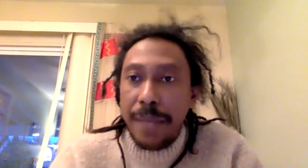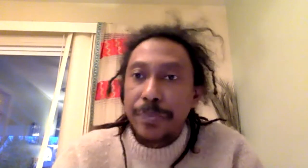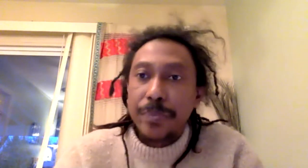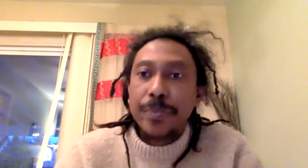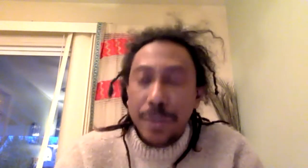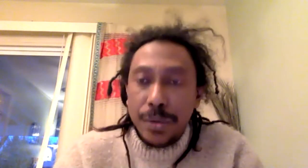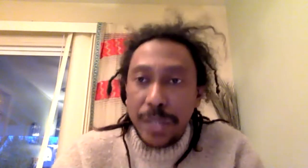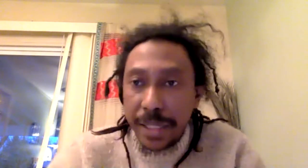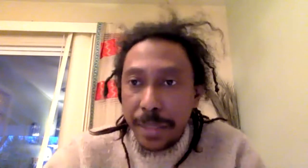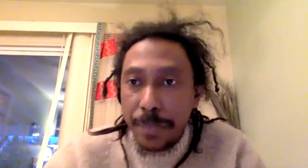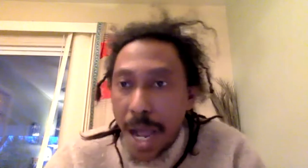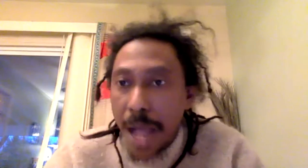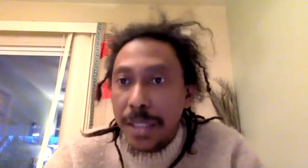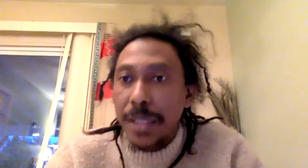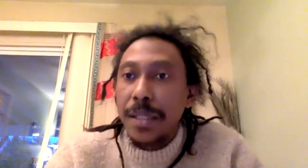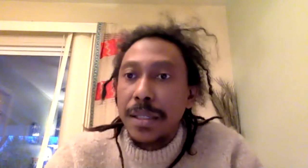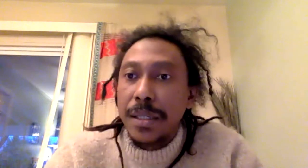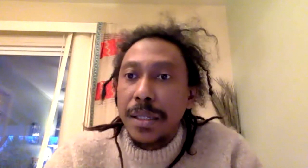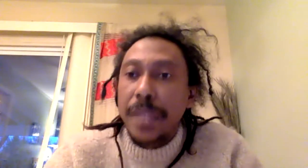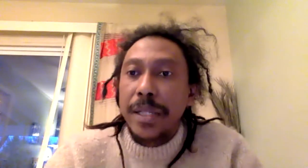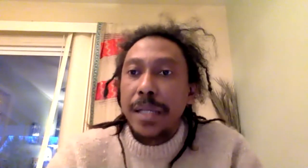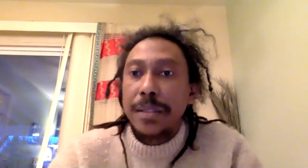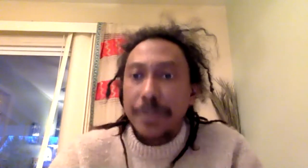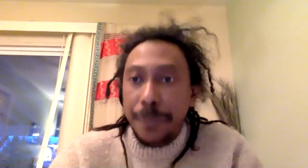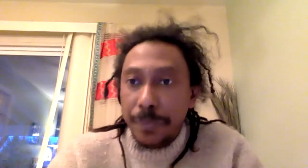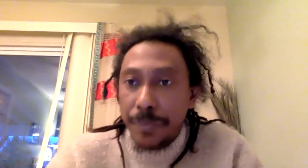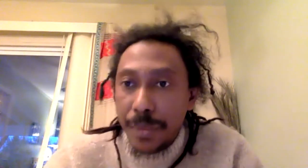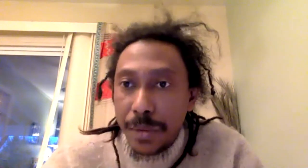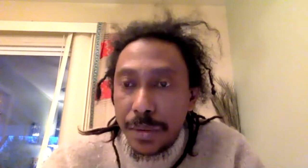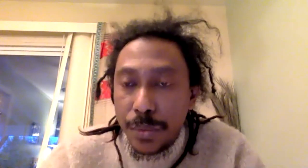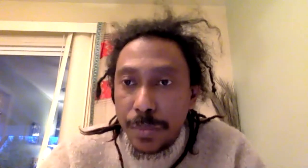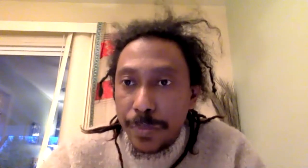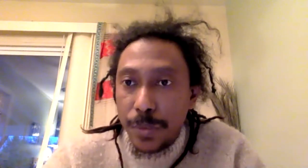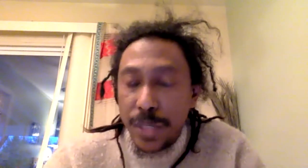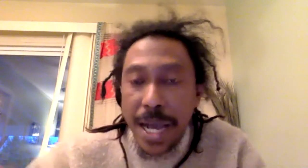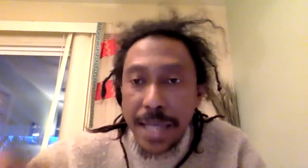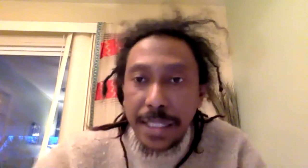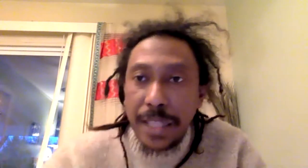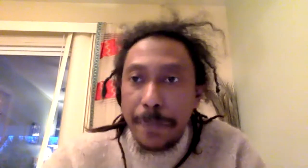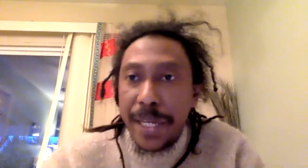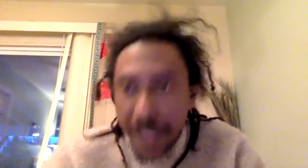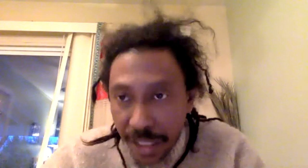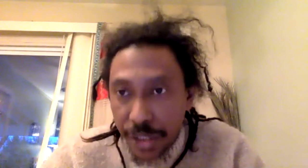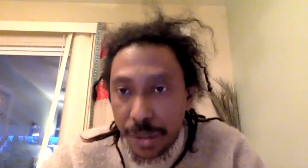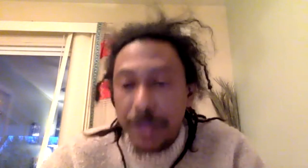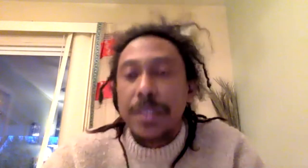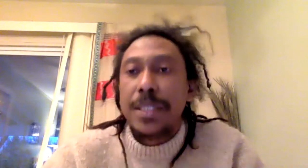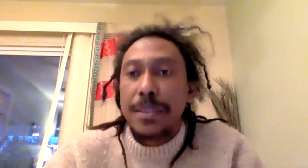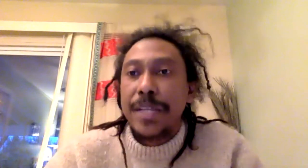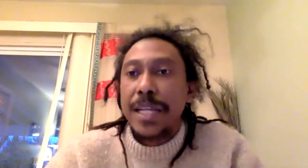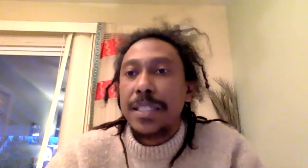that to get the blood, and then we ask the